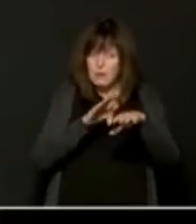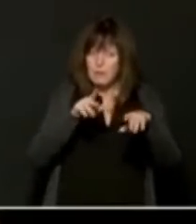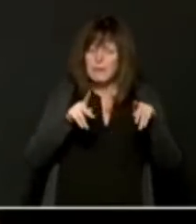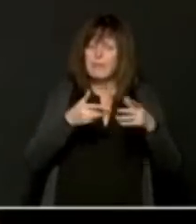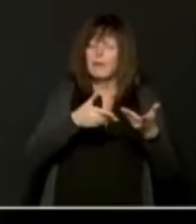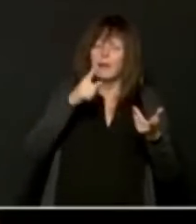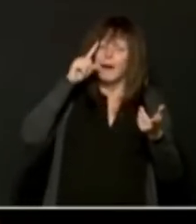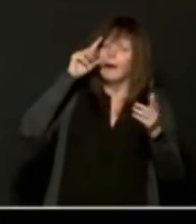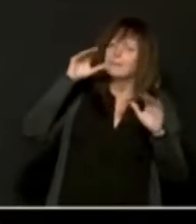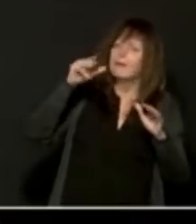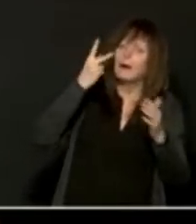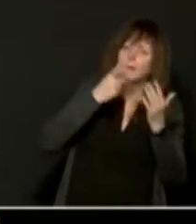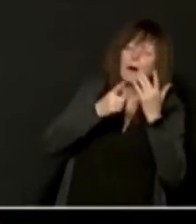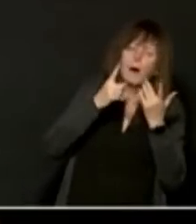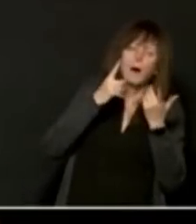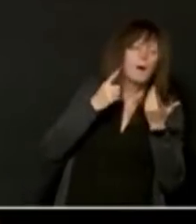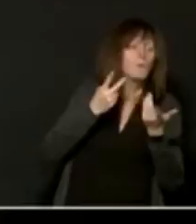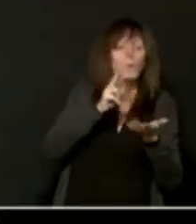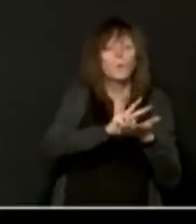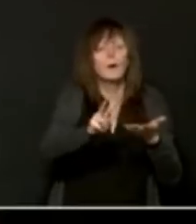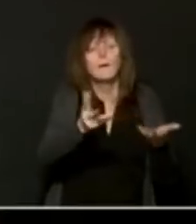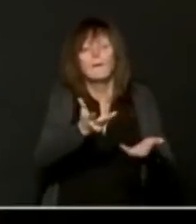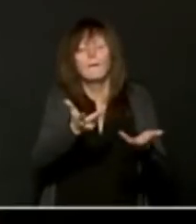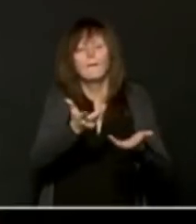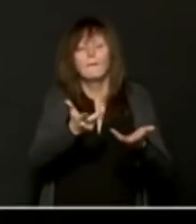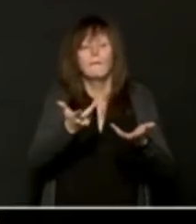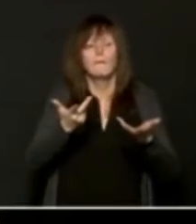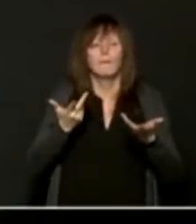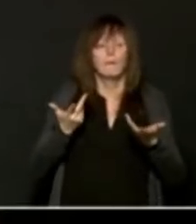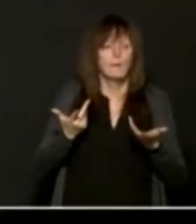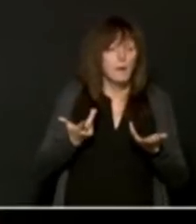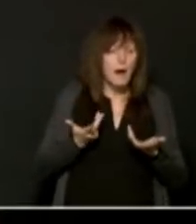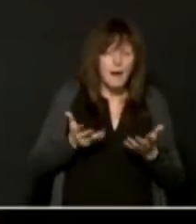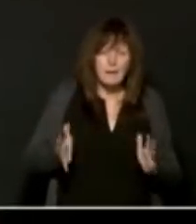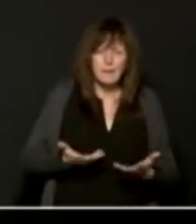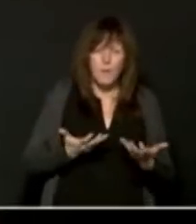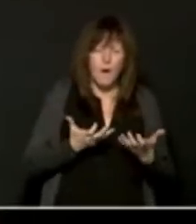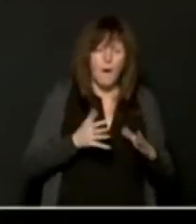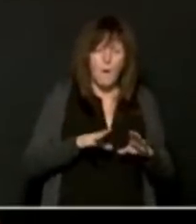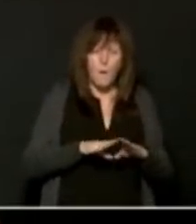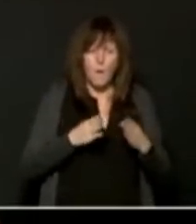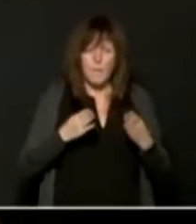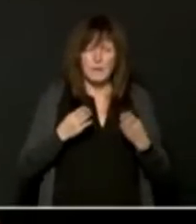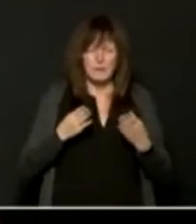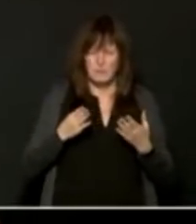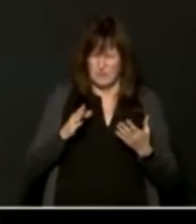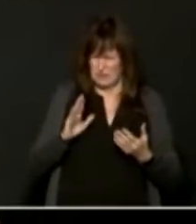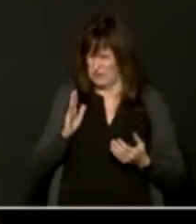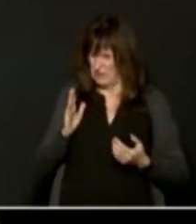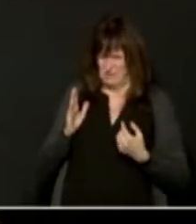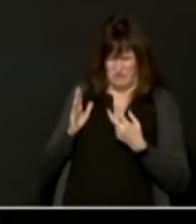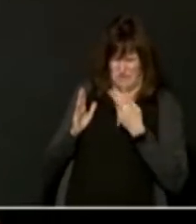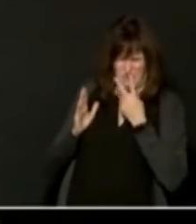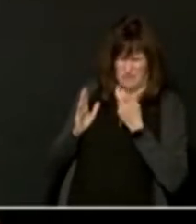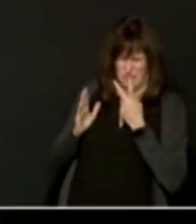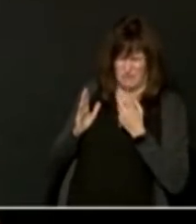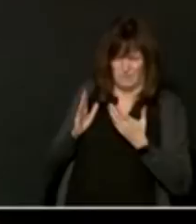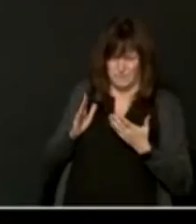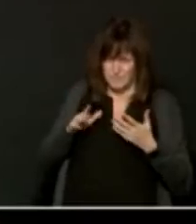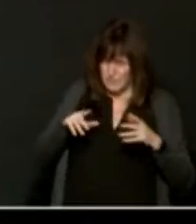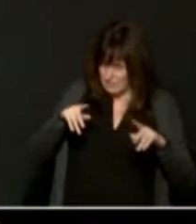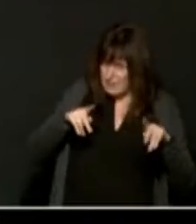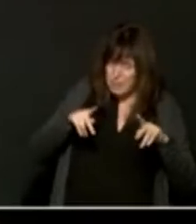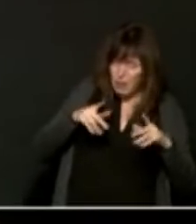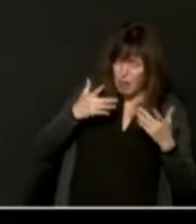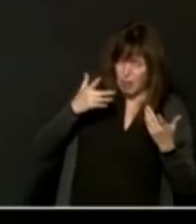see restaurants pushing to open, which it sure doesn't look to me like is going to happen. So what should people expect going into